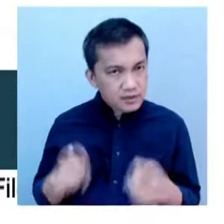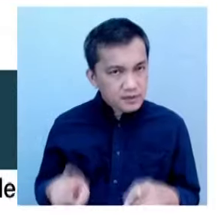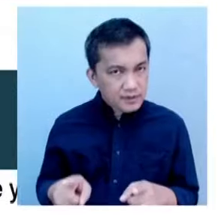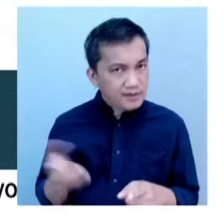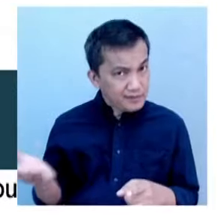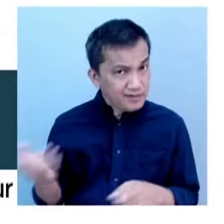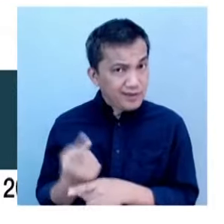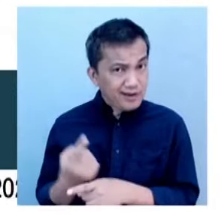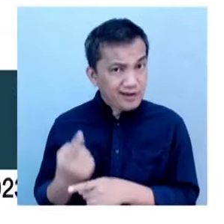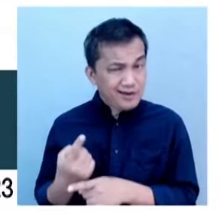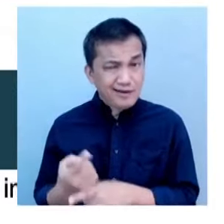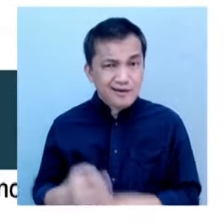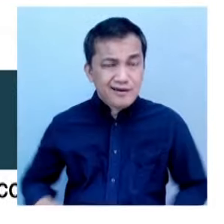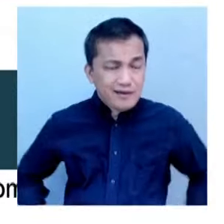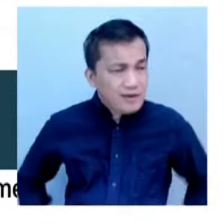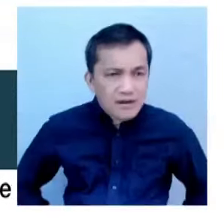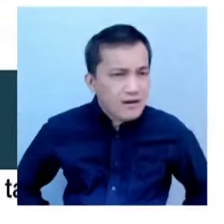Diba?